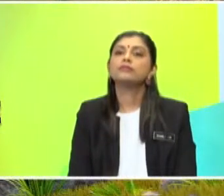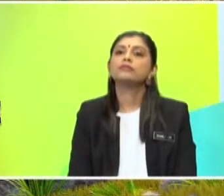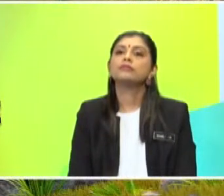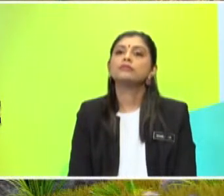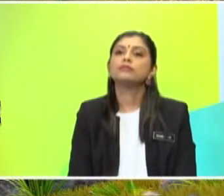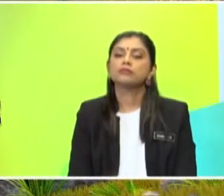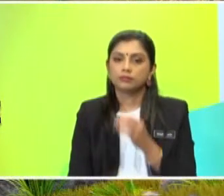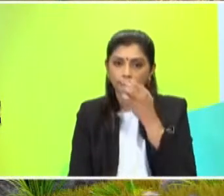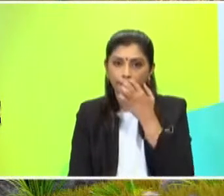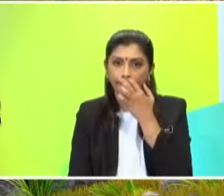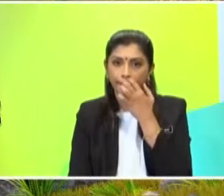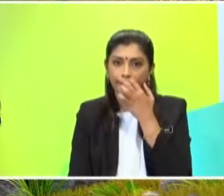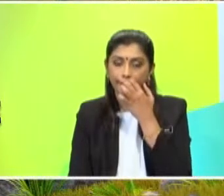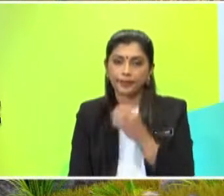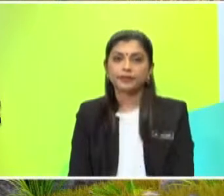please.